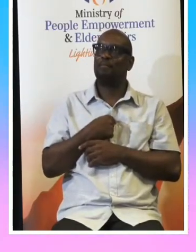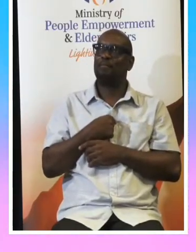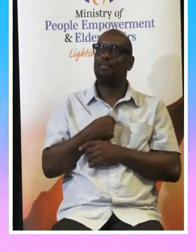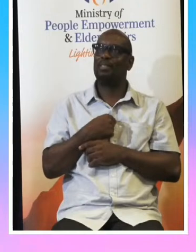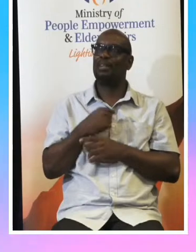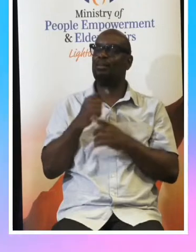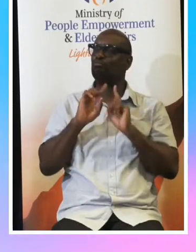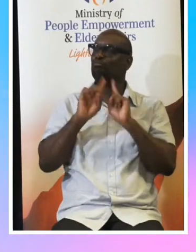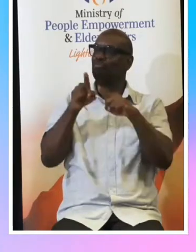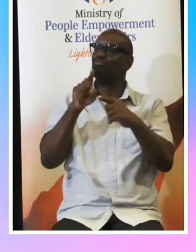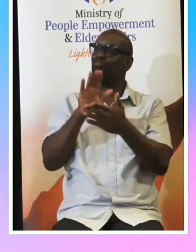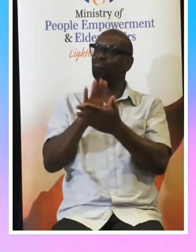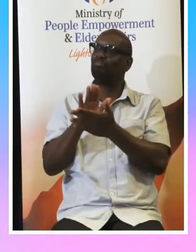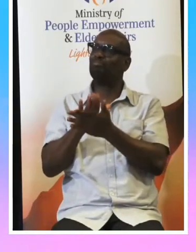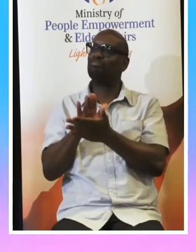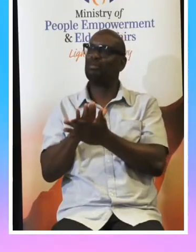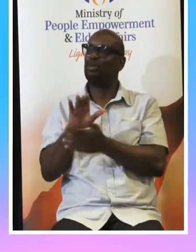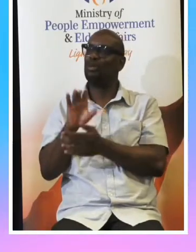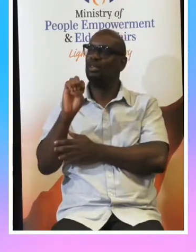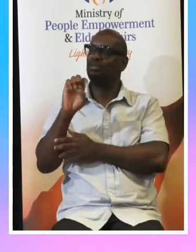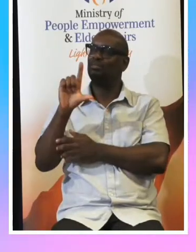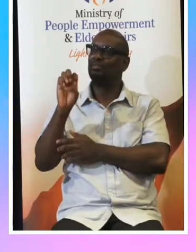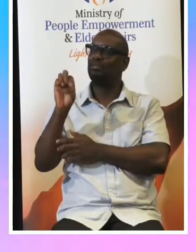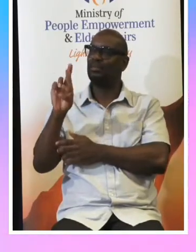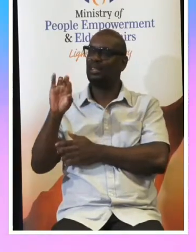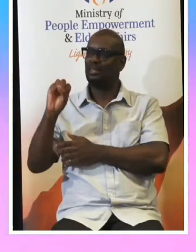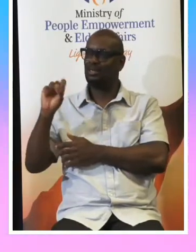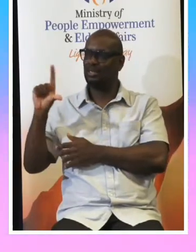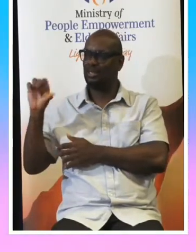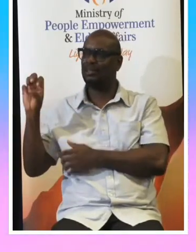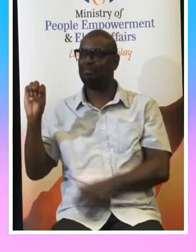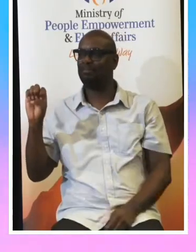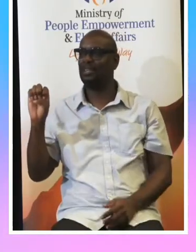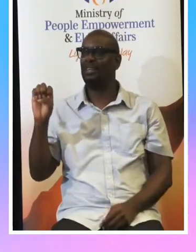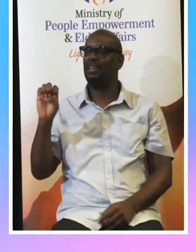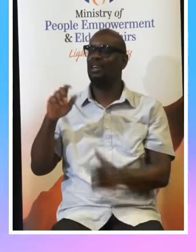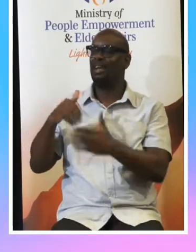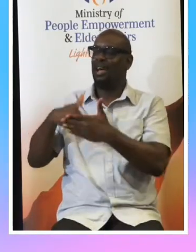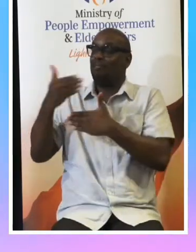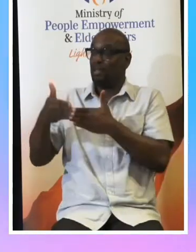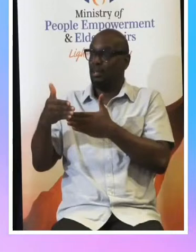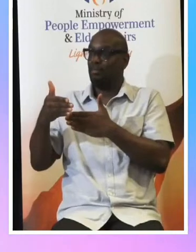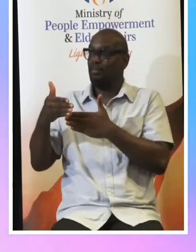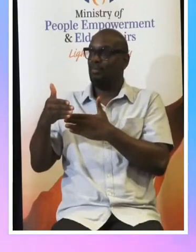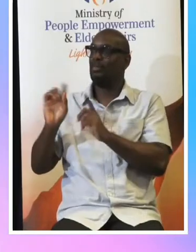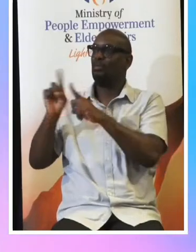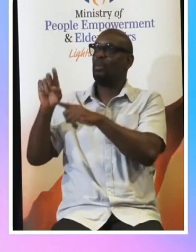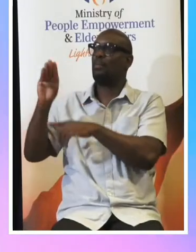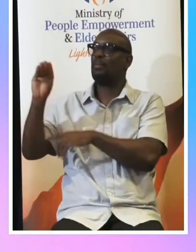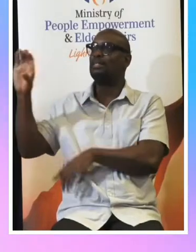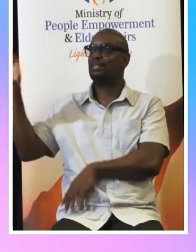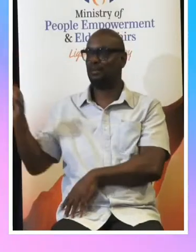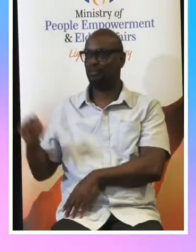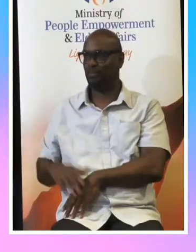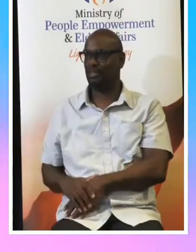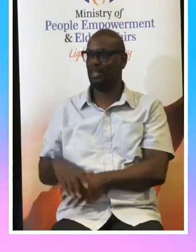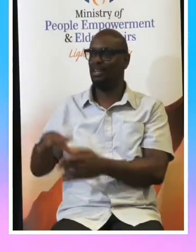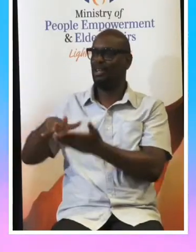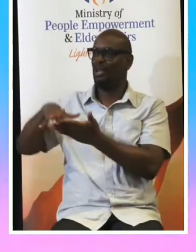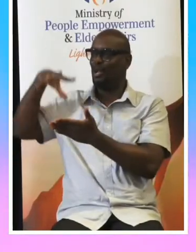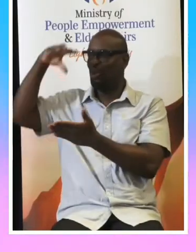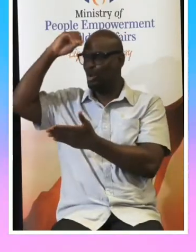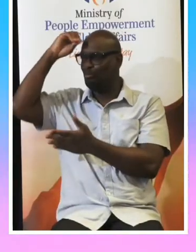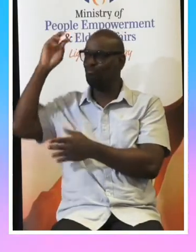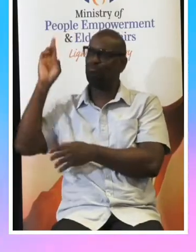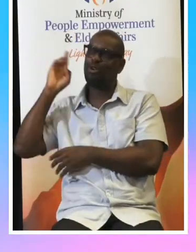I entirely enjoyed my years as a student of mass communication. I remember my childhood almost